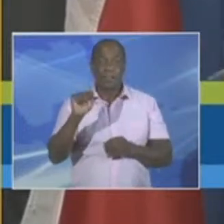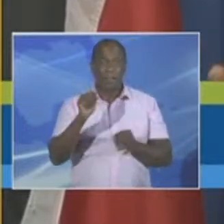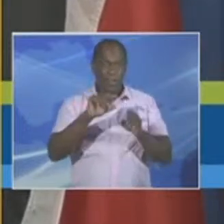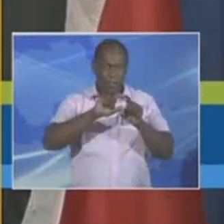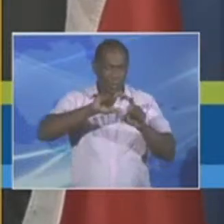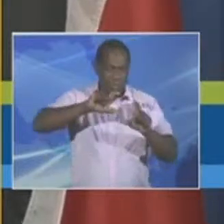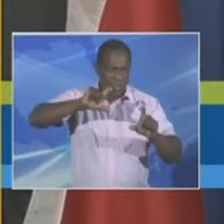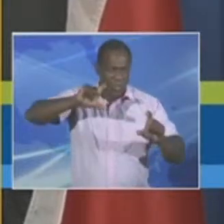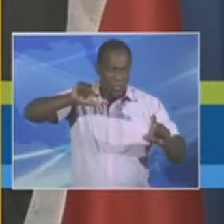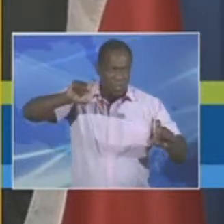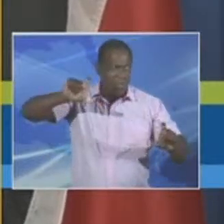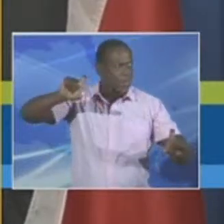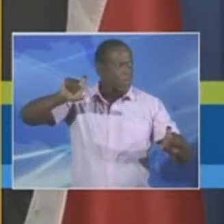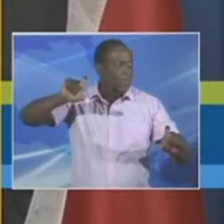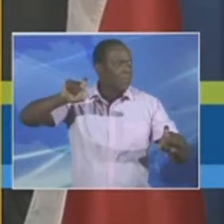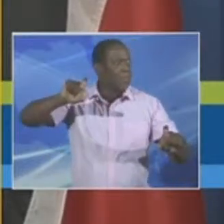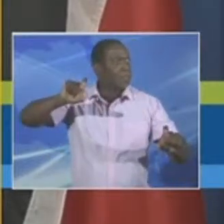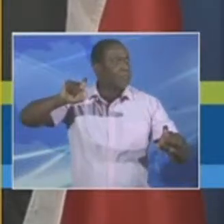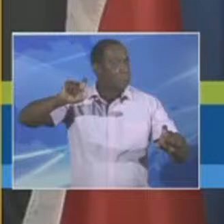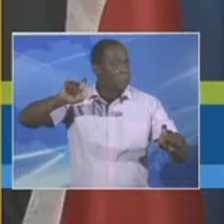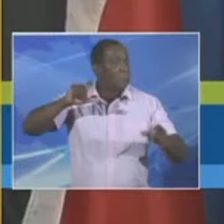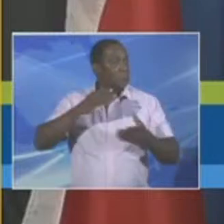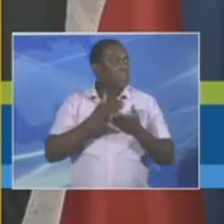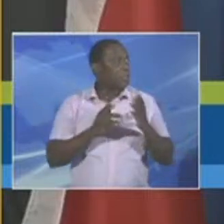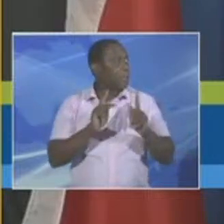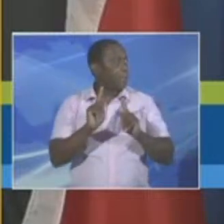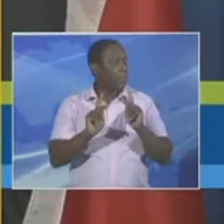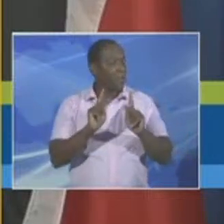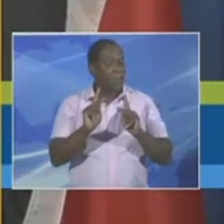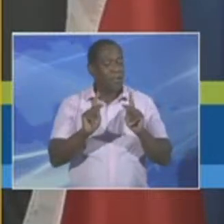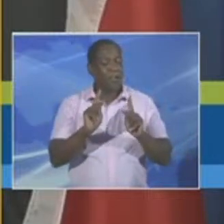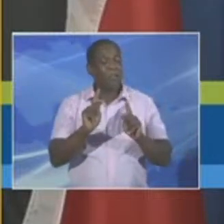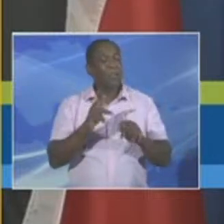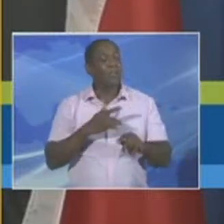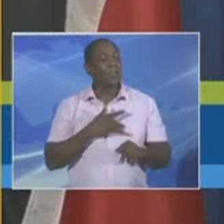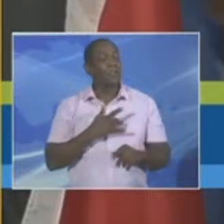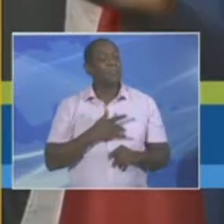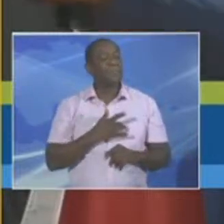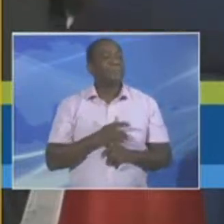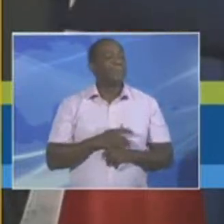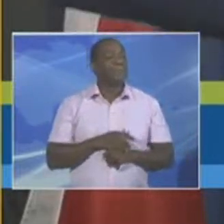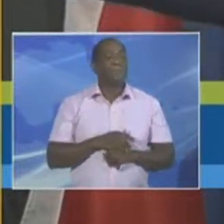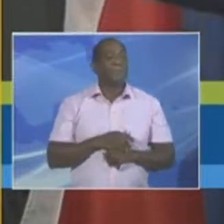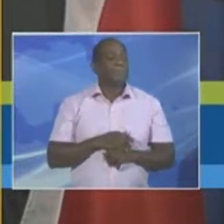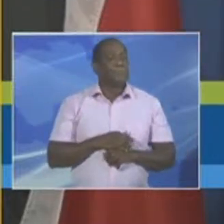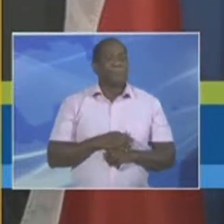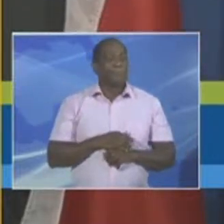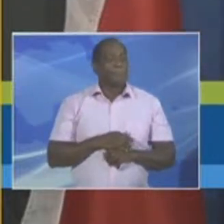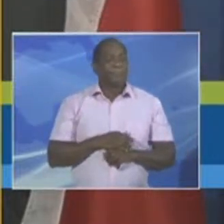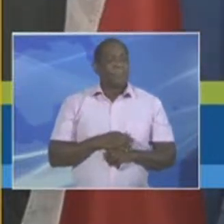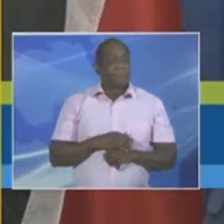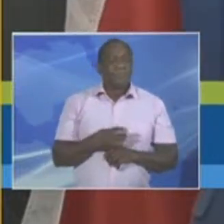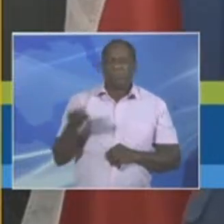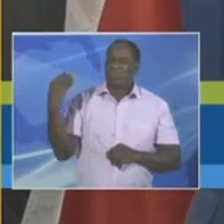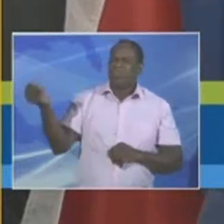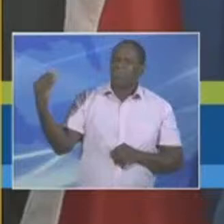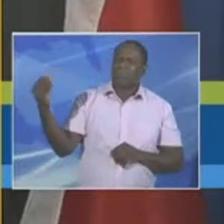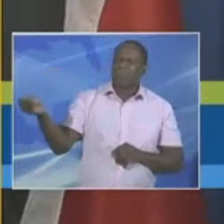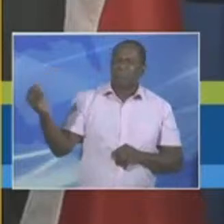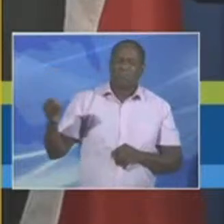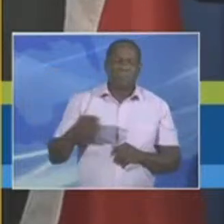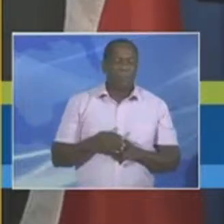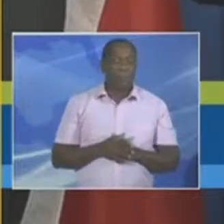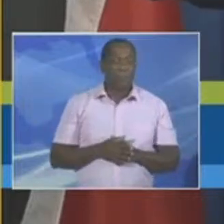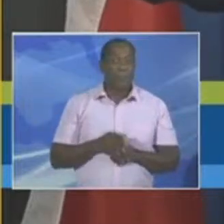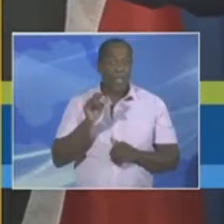I don't know why someone thought that that was something that I should not have said. Because, you know, if you go to the back of the Prime Minister's residence, there's cassava